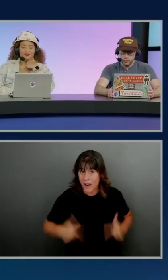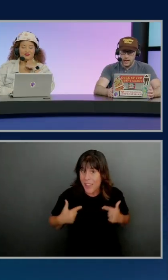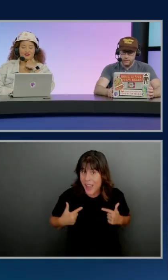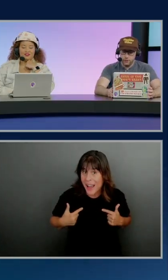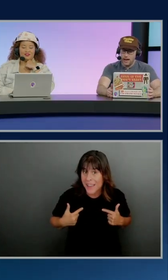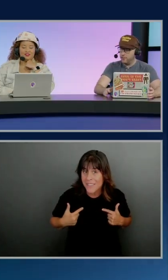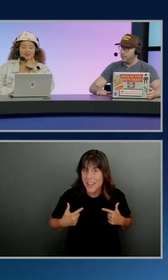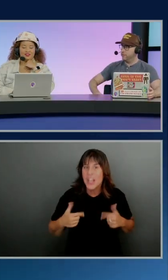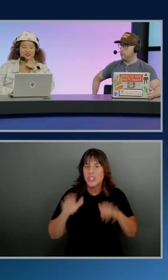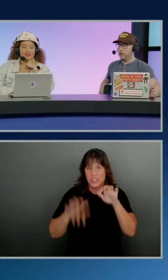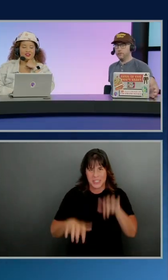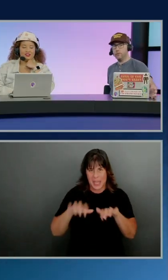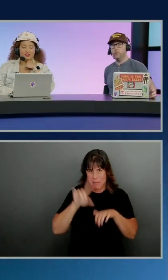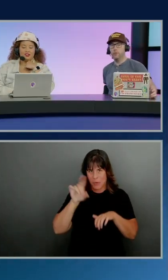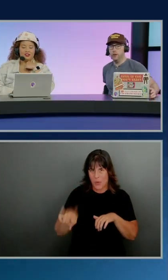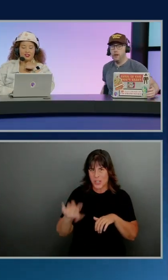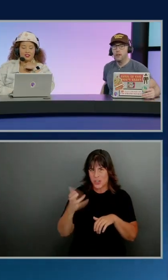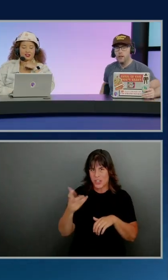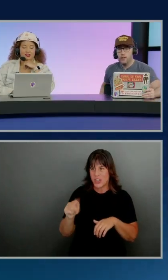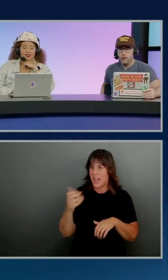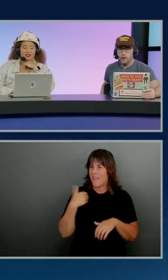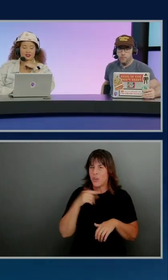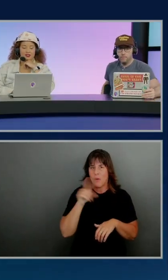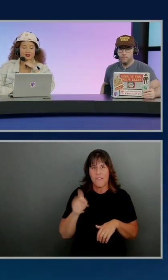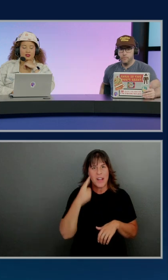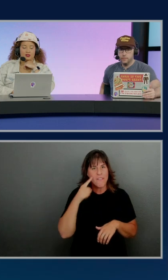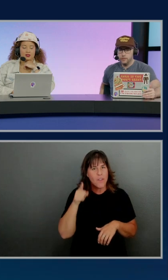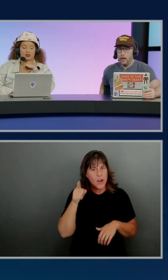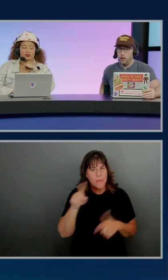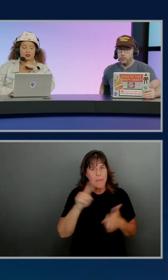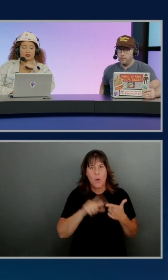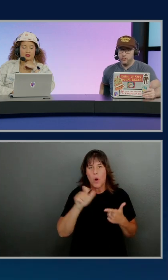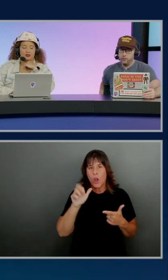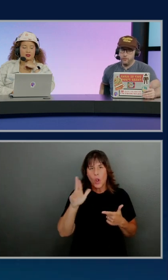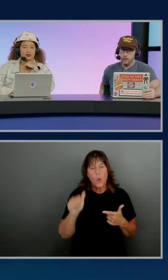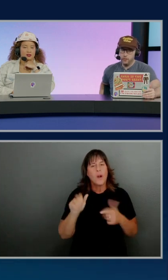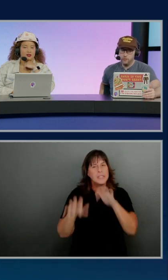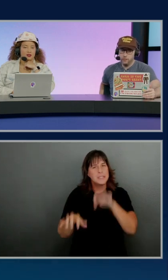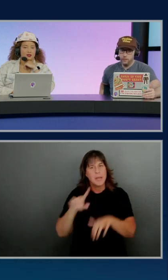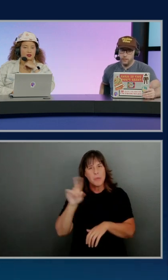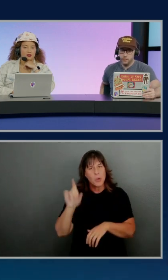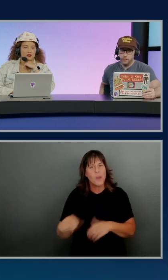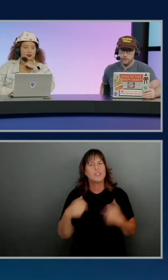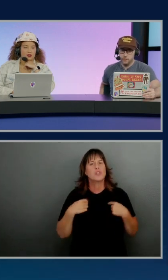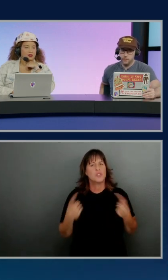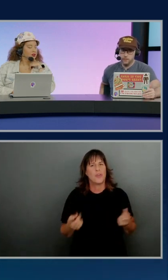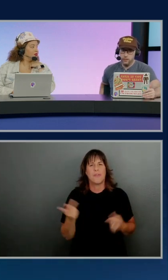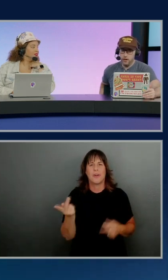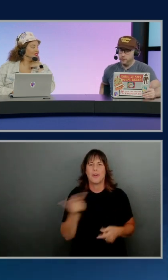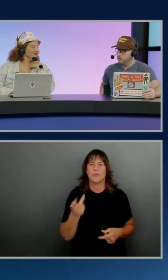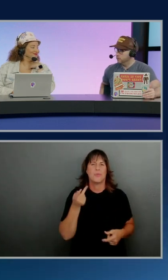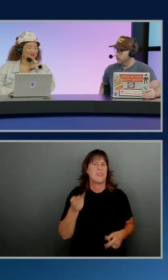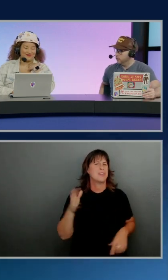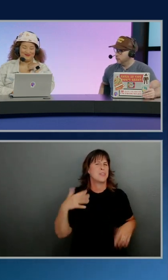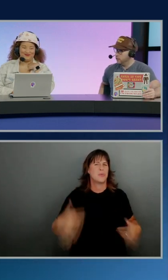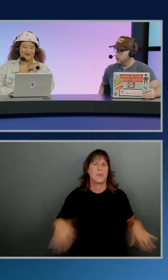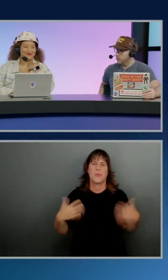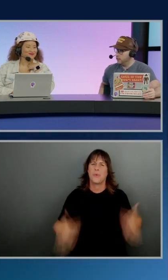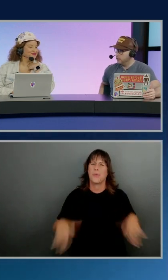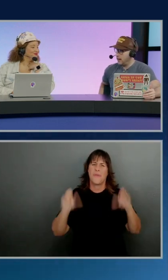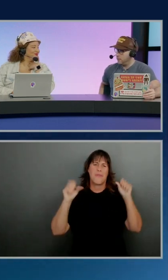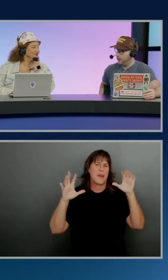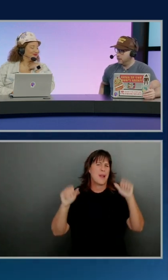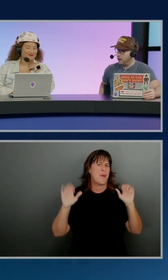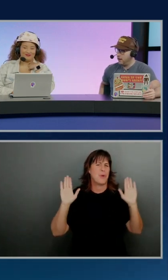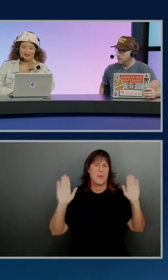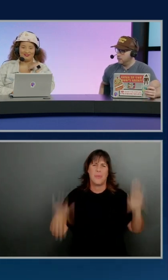questions in chat if you have any for Marcos or Laura. So I mean, so far, you two, this is phenomenal, right? Yeah. The things that